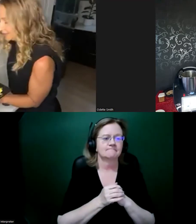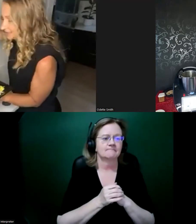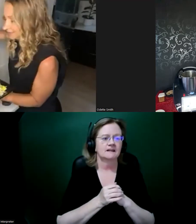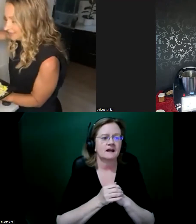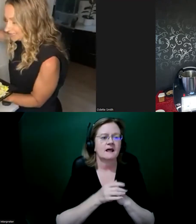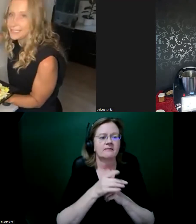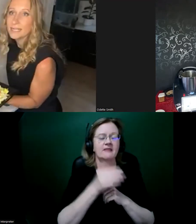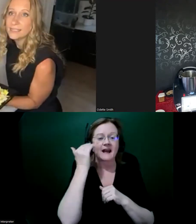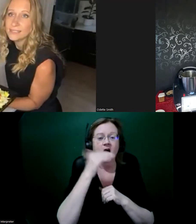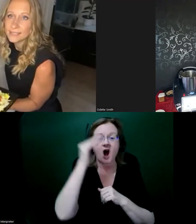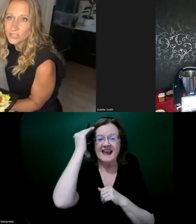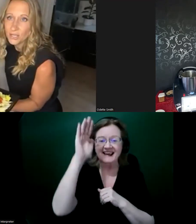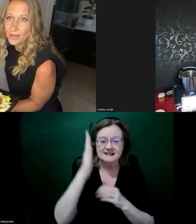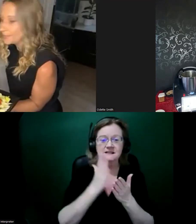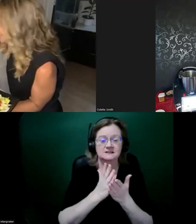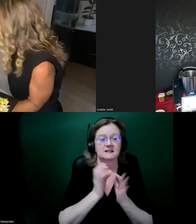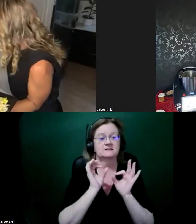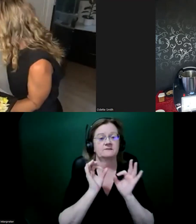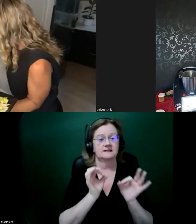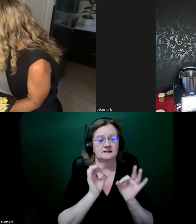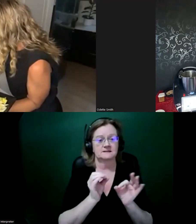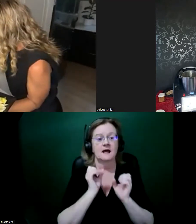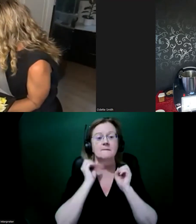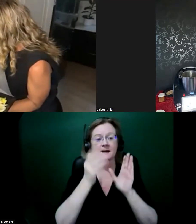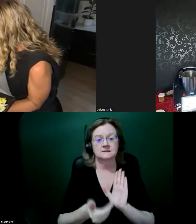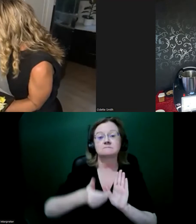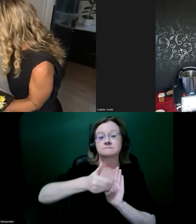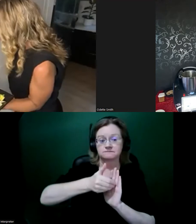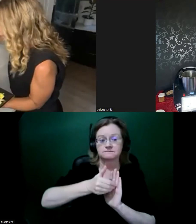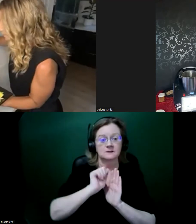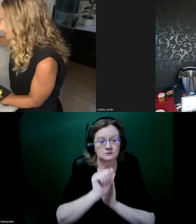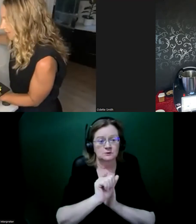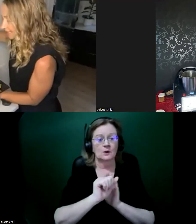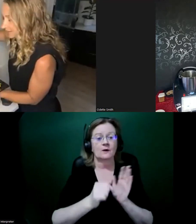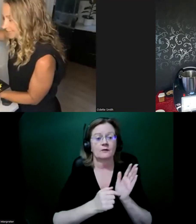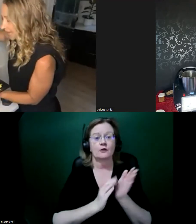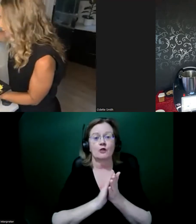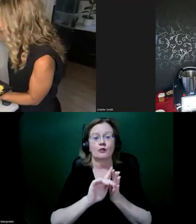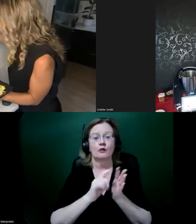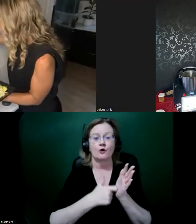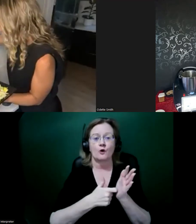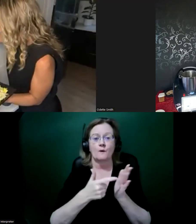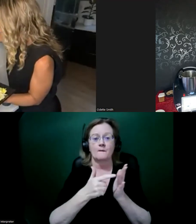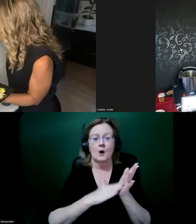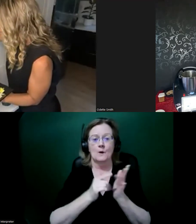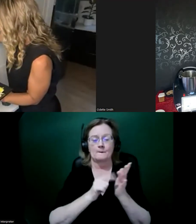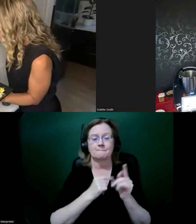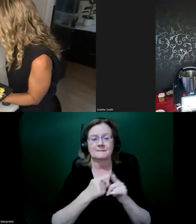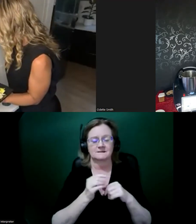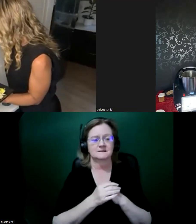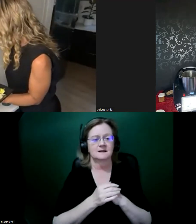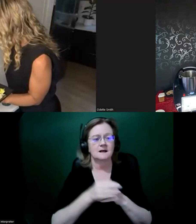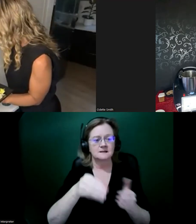high heat is fantastic. It is such an amazing addition to the Thermomix. So So I'm just plucking those out and popping them on my